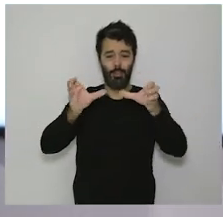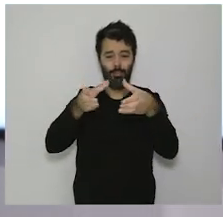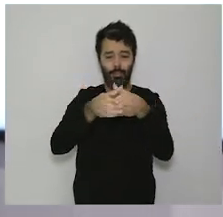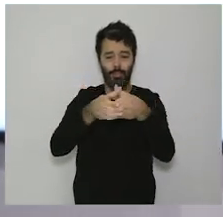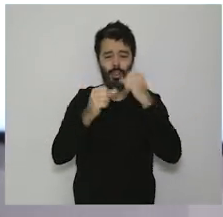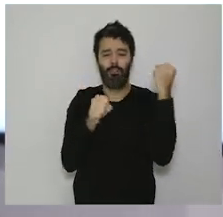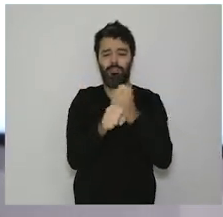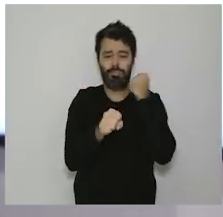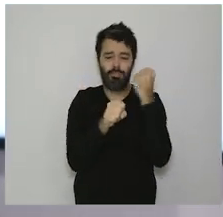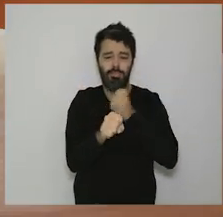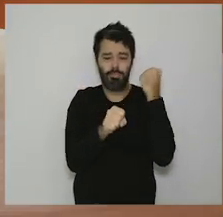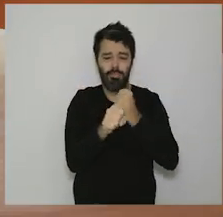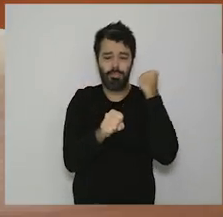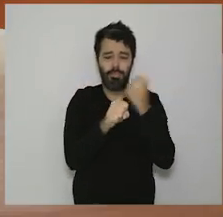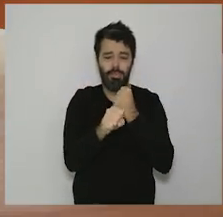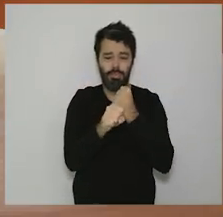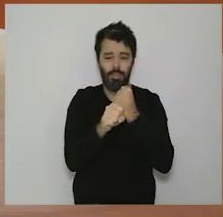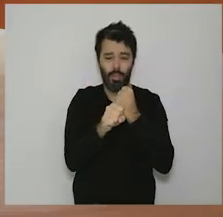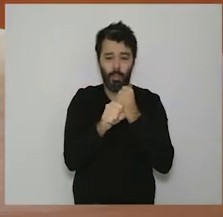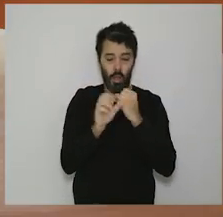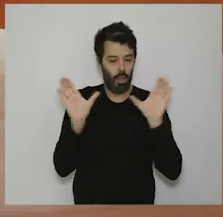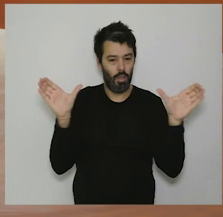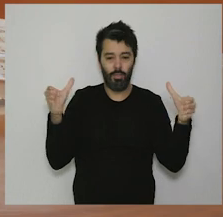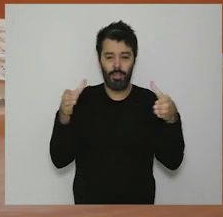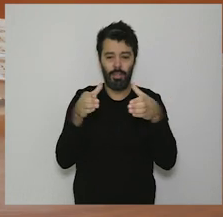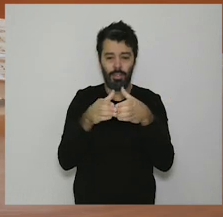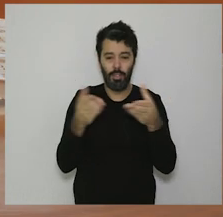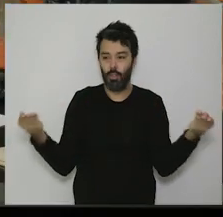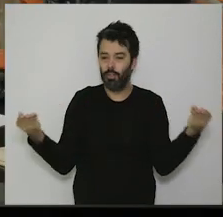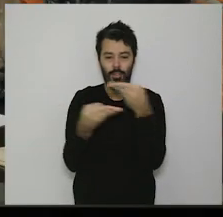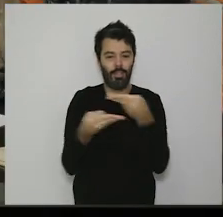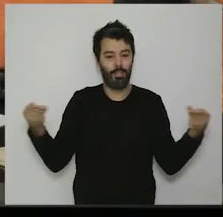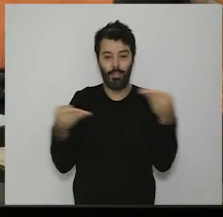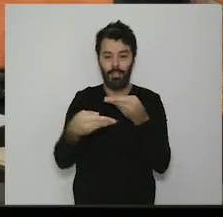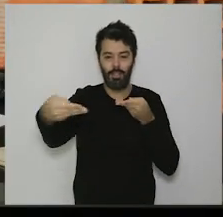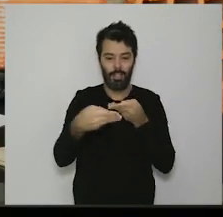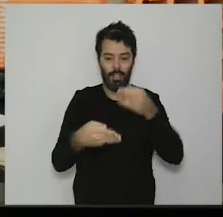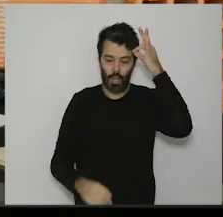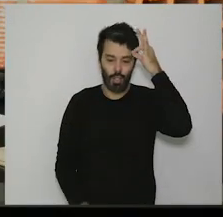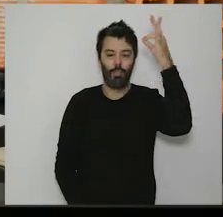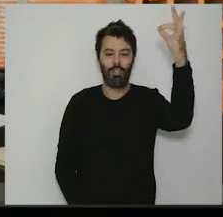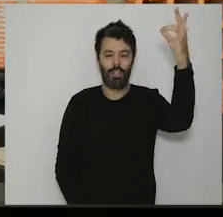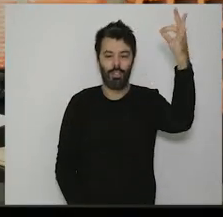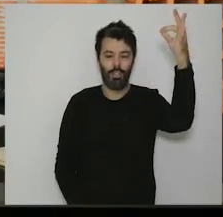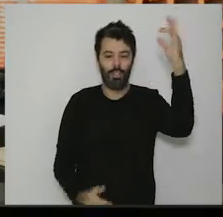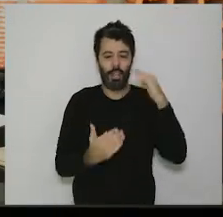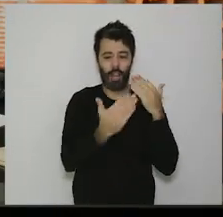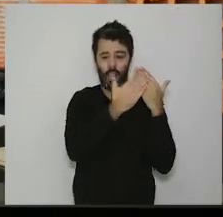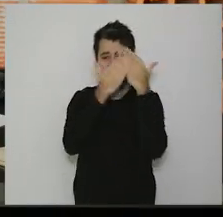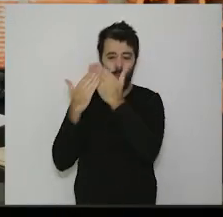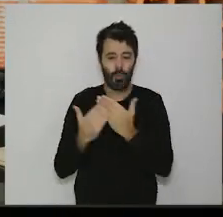from many fields share and grow on a campus that brings people together, forming a better future.